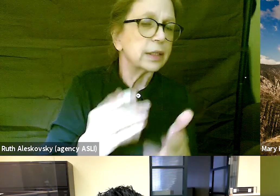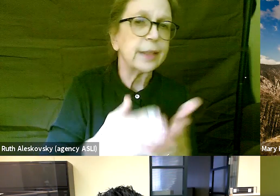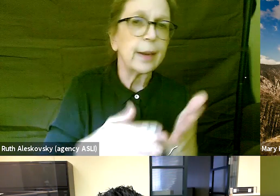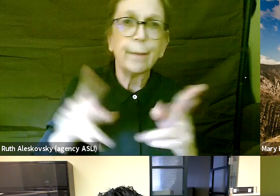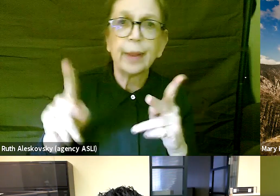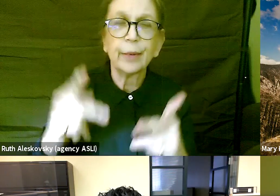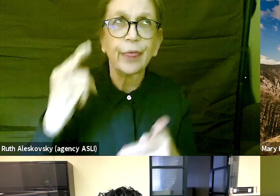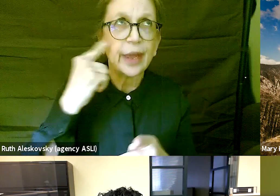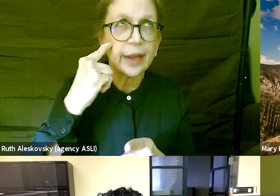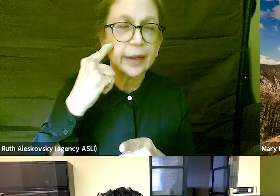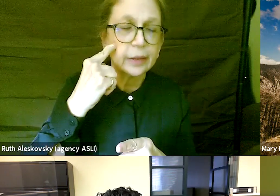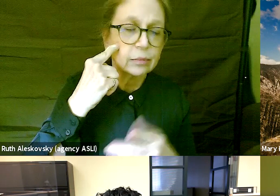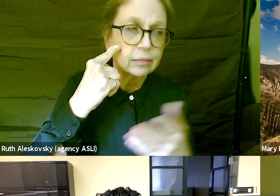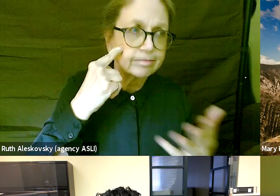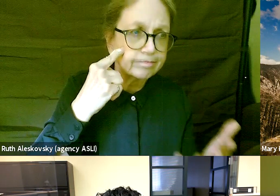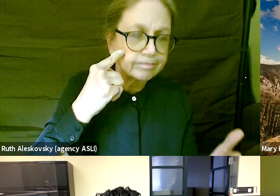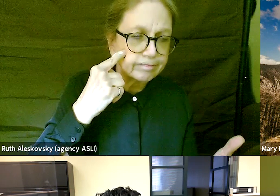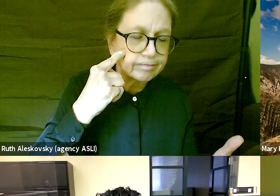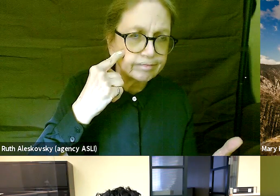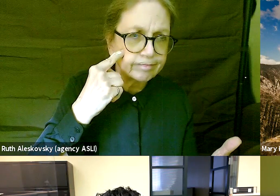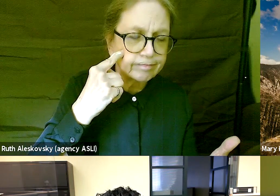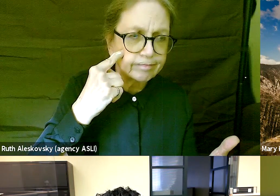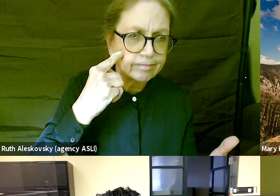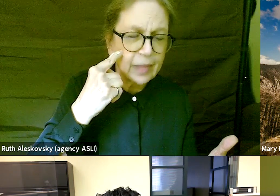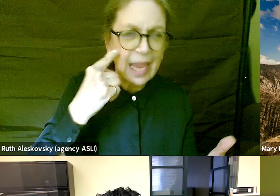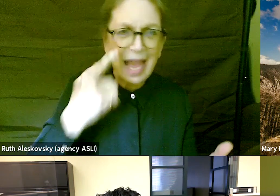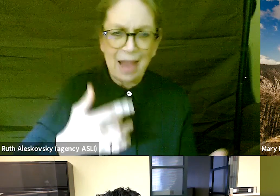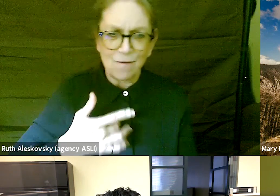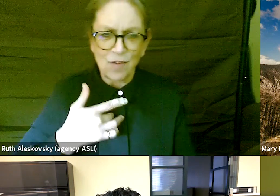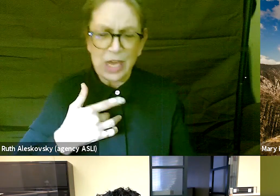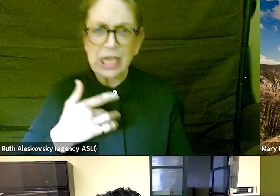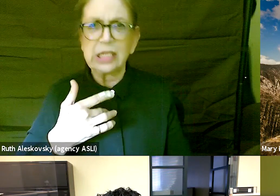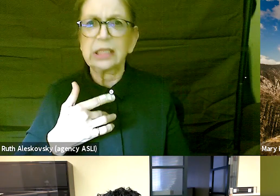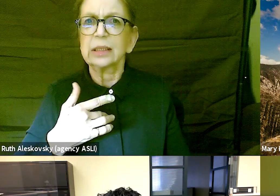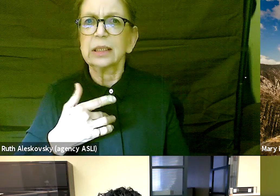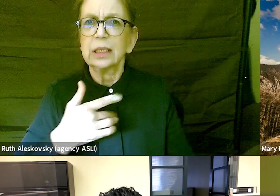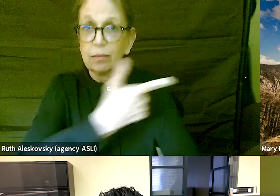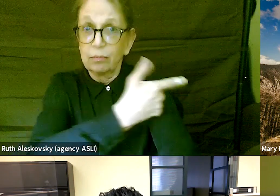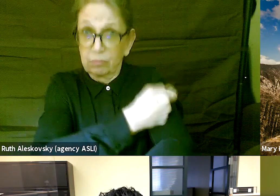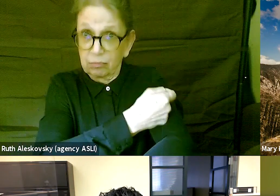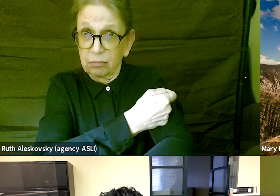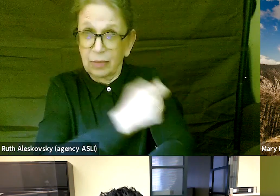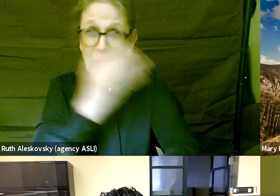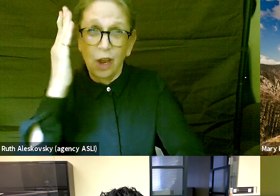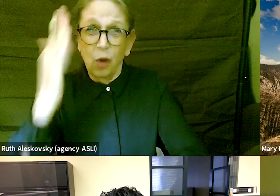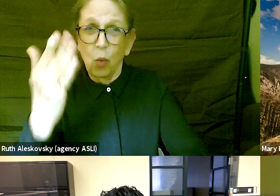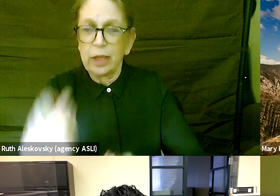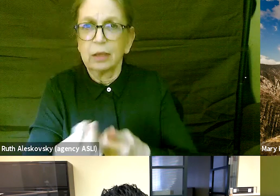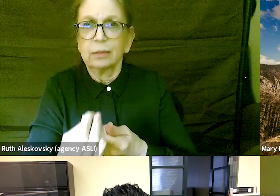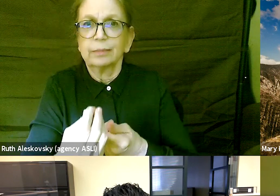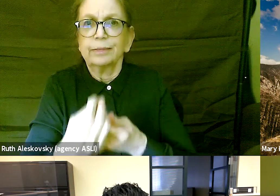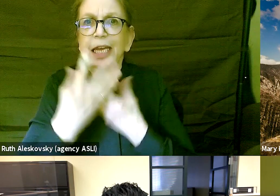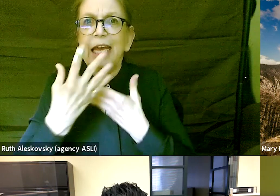I've heard that they feel that they will get COVID because of the vaccine. I don't know if Arthur has